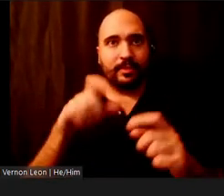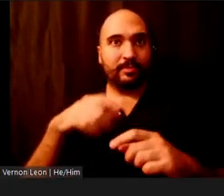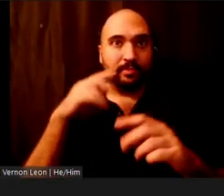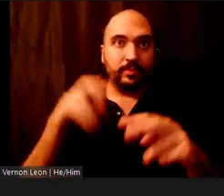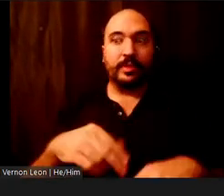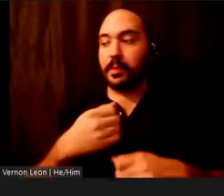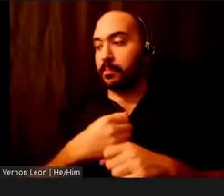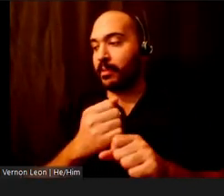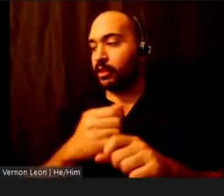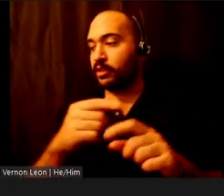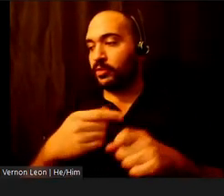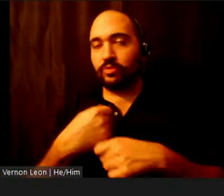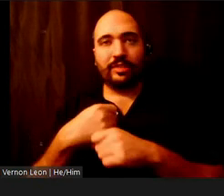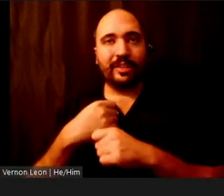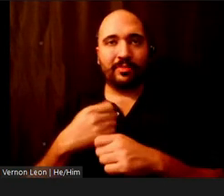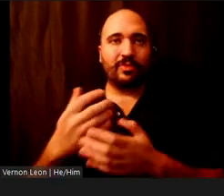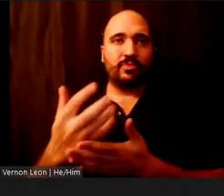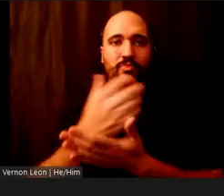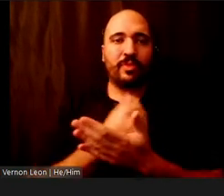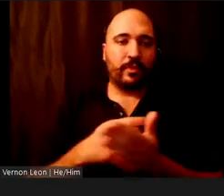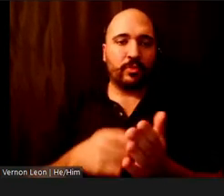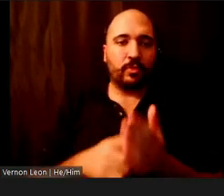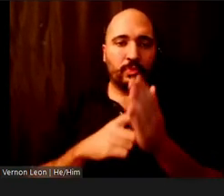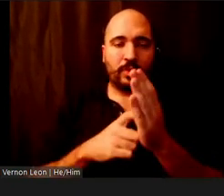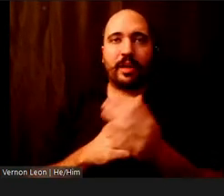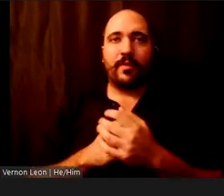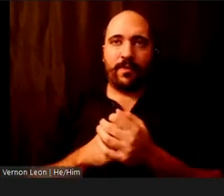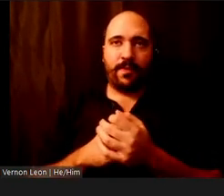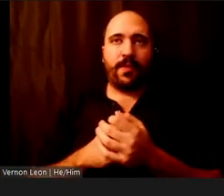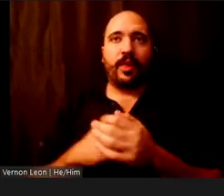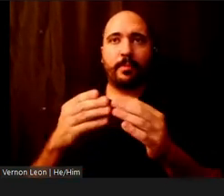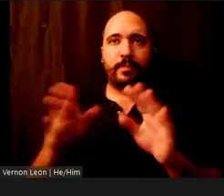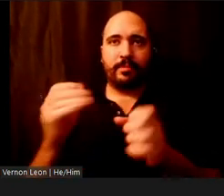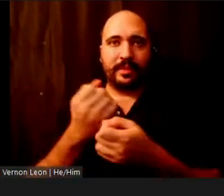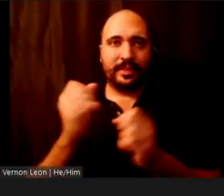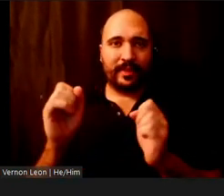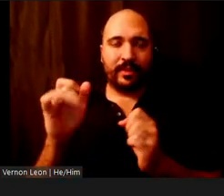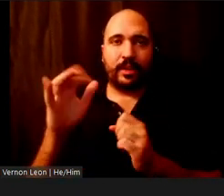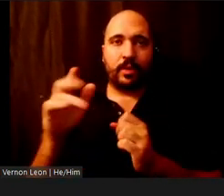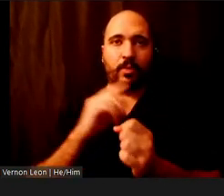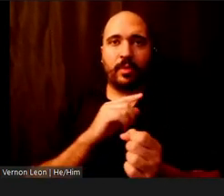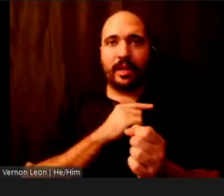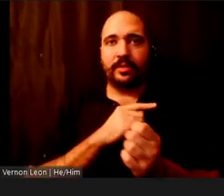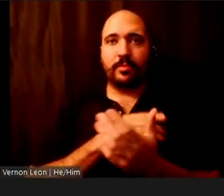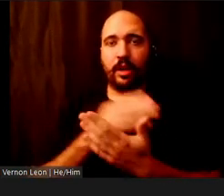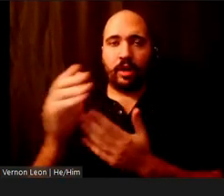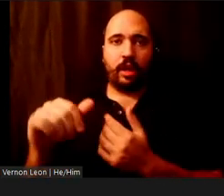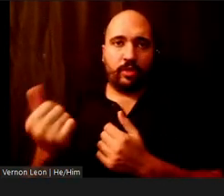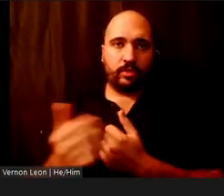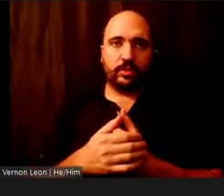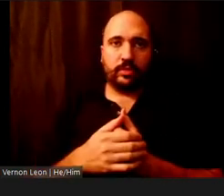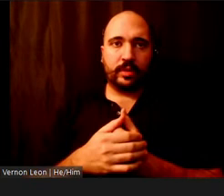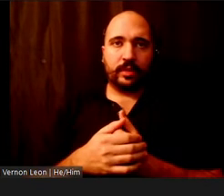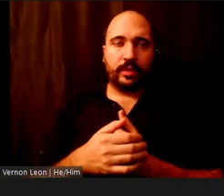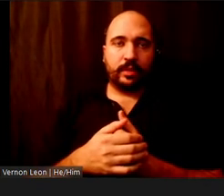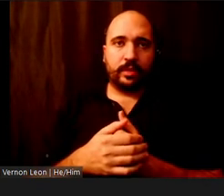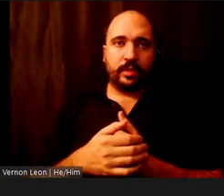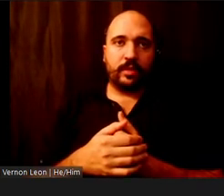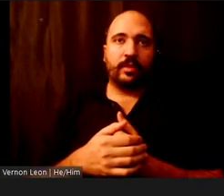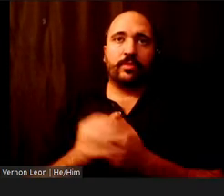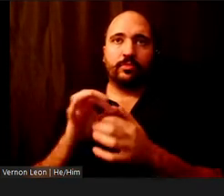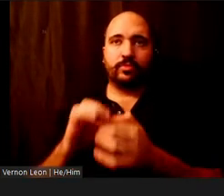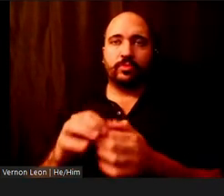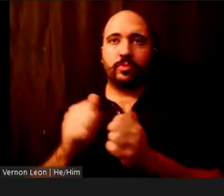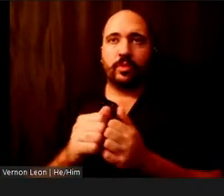revenue required, the impact on traffic patterns and volumes, public safety, air quality, among others. With respect to the toll, the